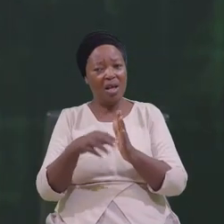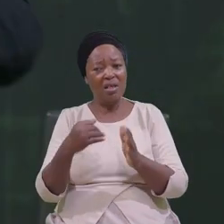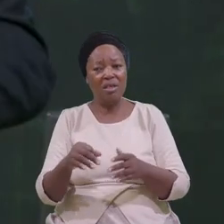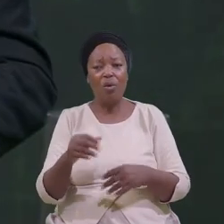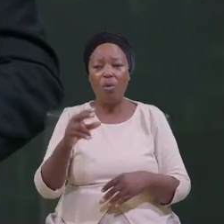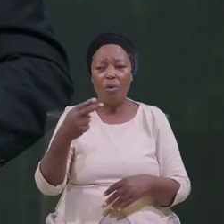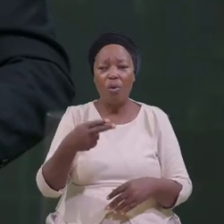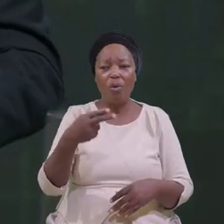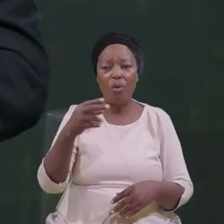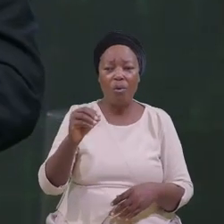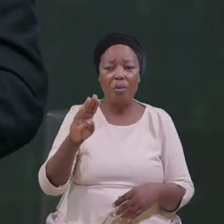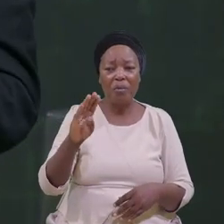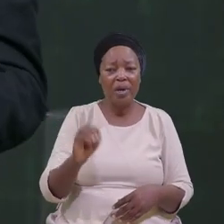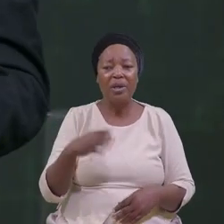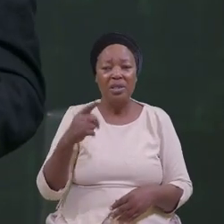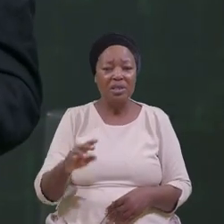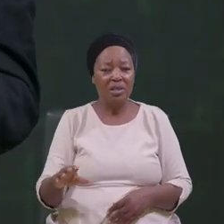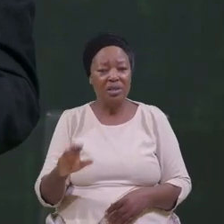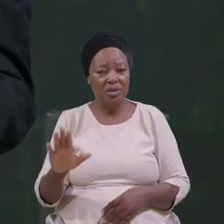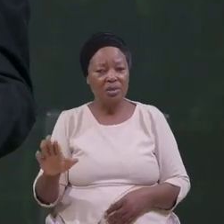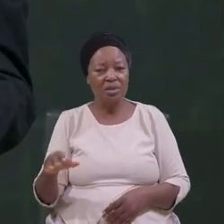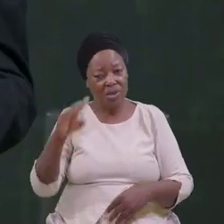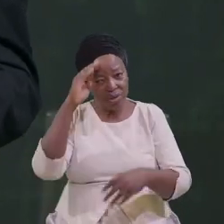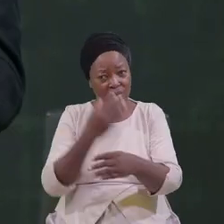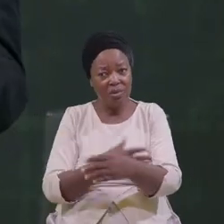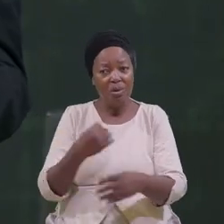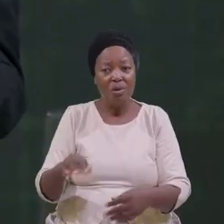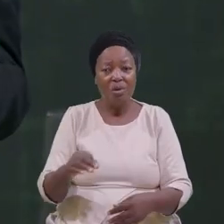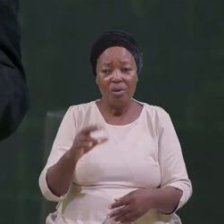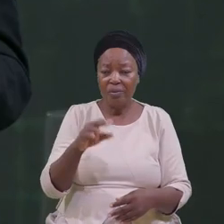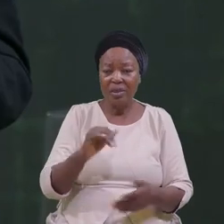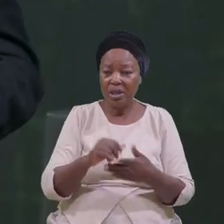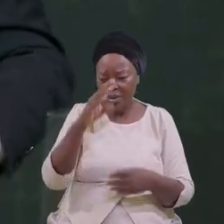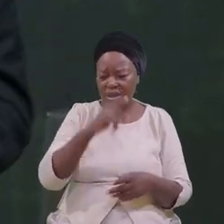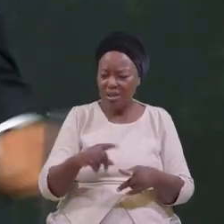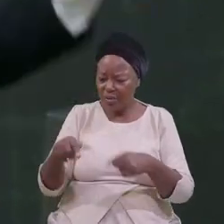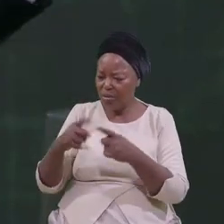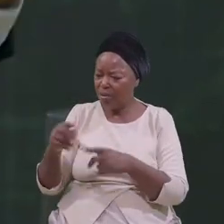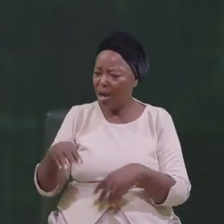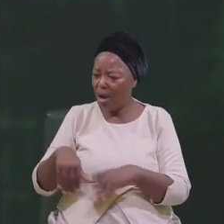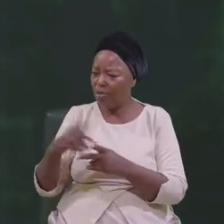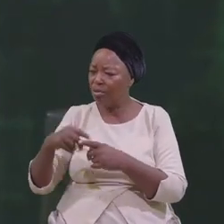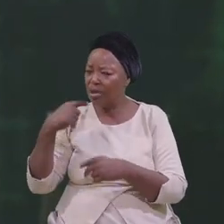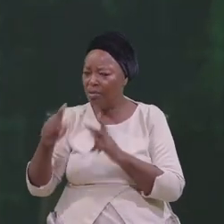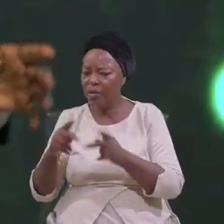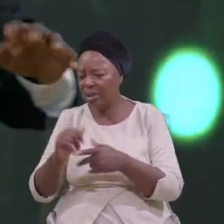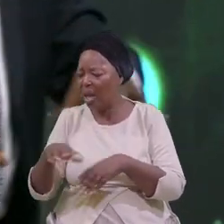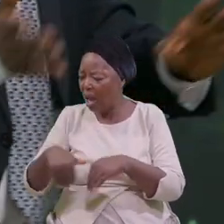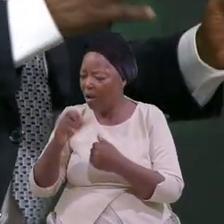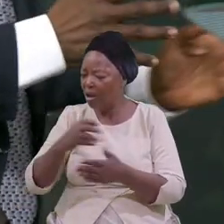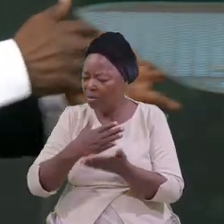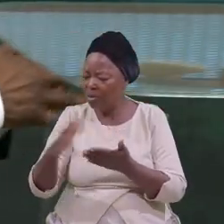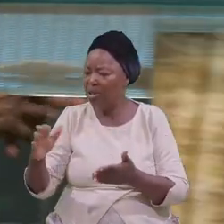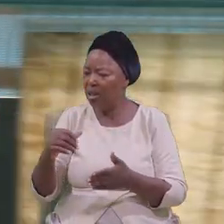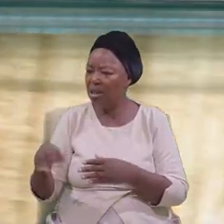went to tell his people, and they said, how can you reject such a wonderful invitation? Come, let us go. And